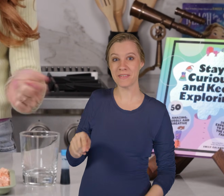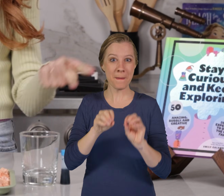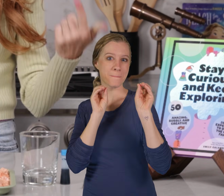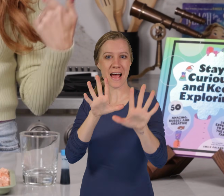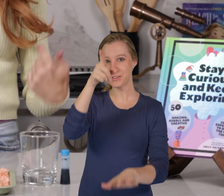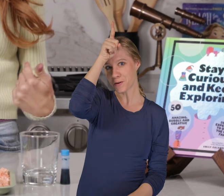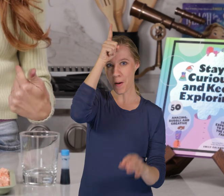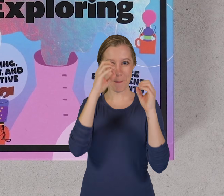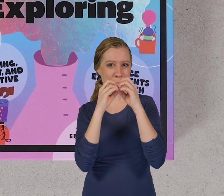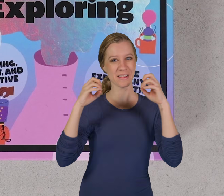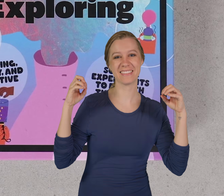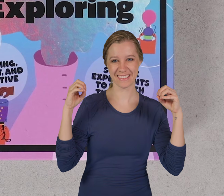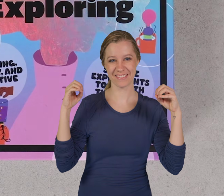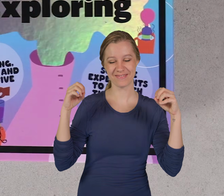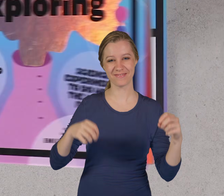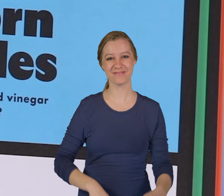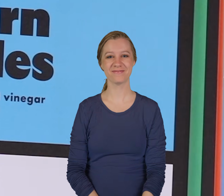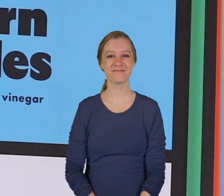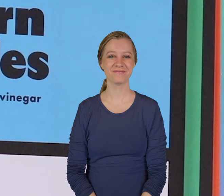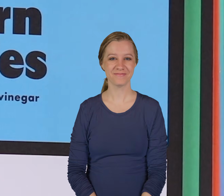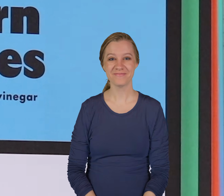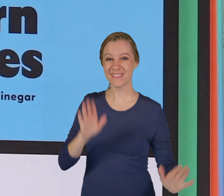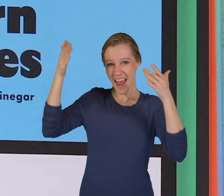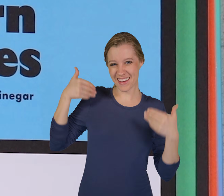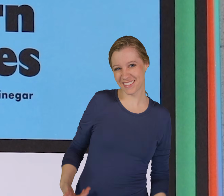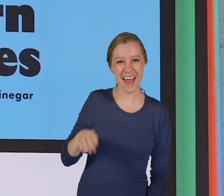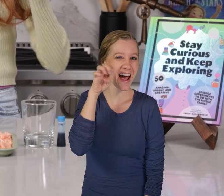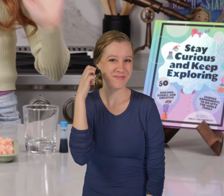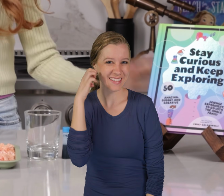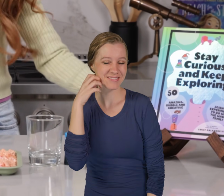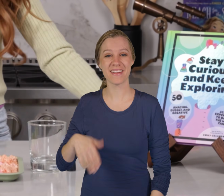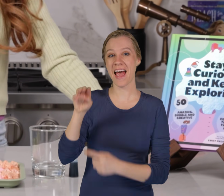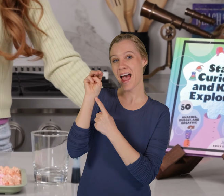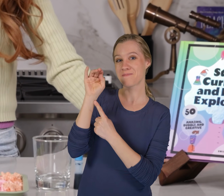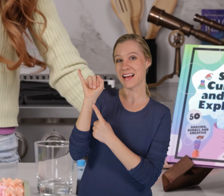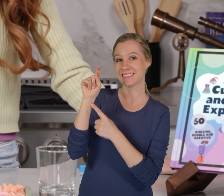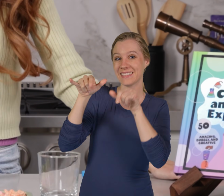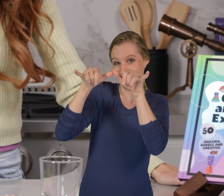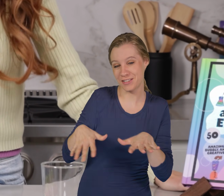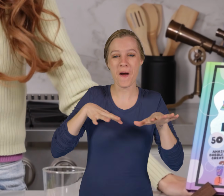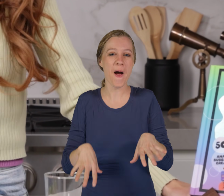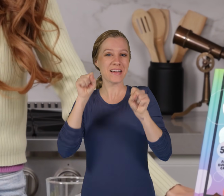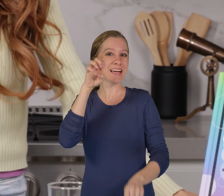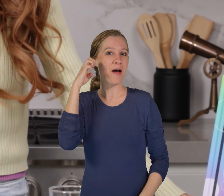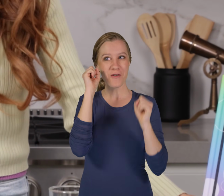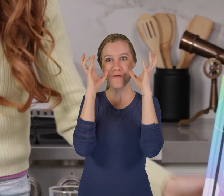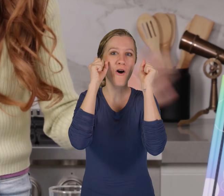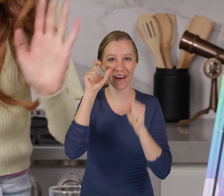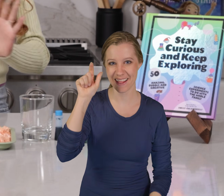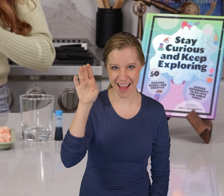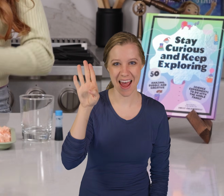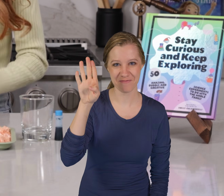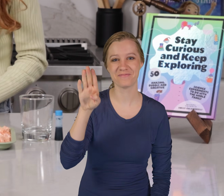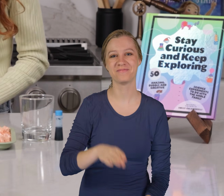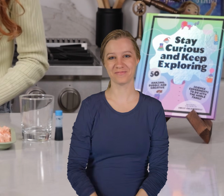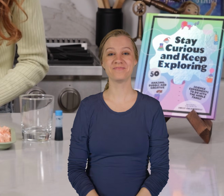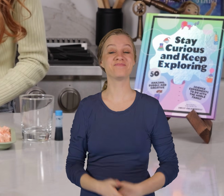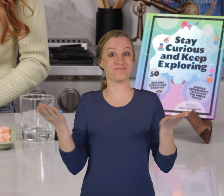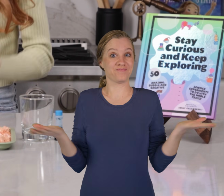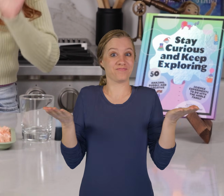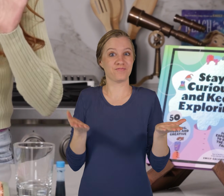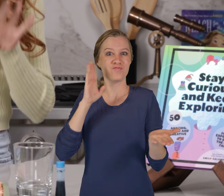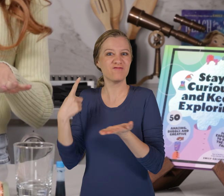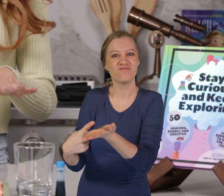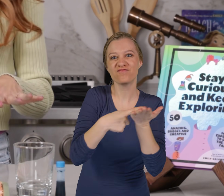favorite one to do with my little kids, Magic Unicorn Bubbles. Hi everyone, I'm Emily Calandrelli, MIT engineer and host of Emily's